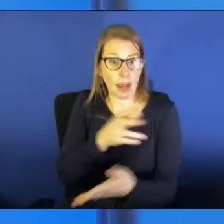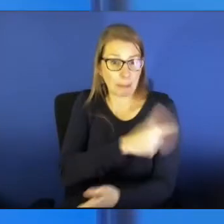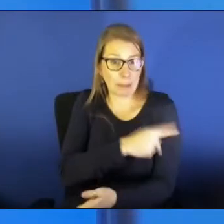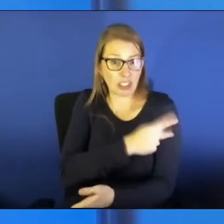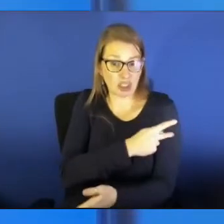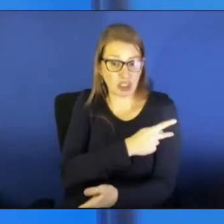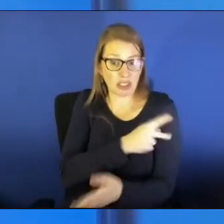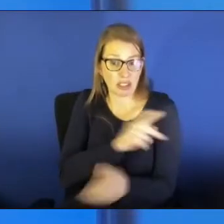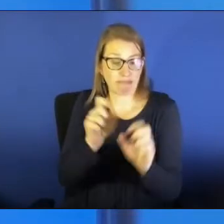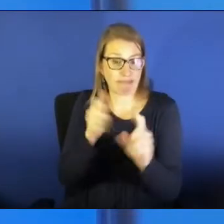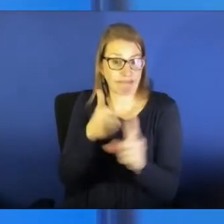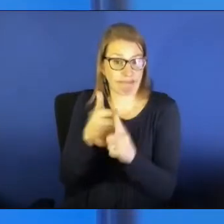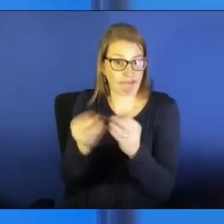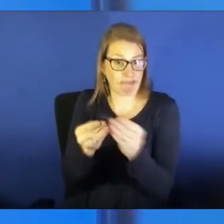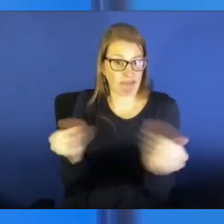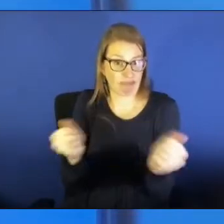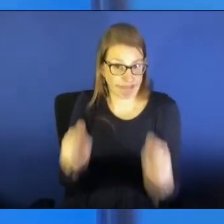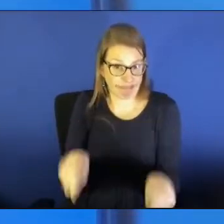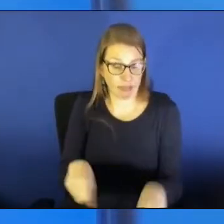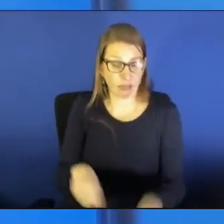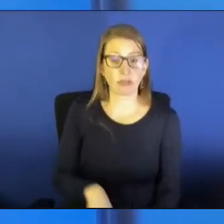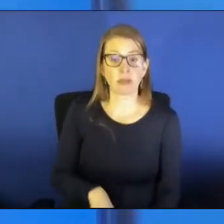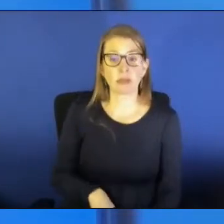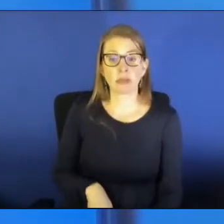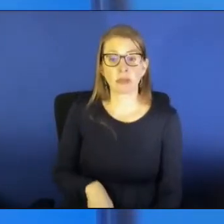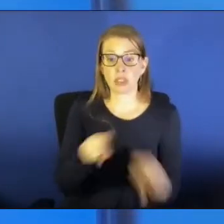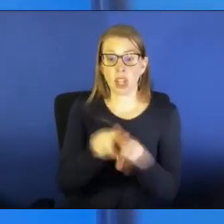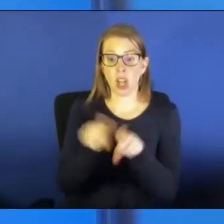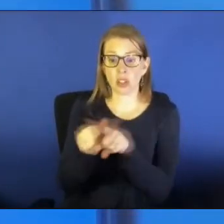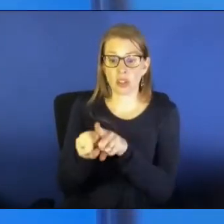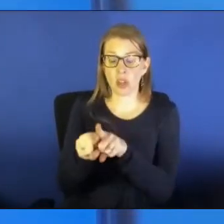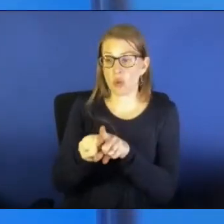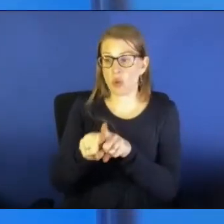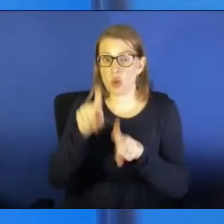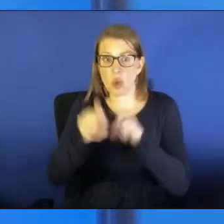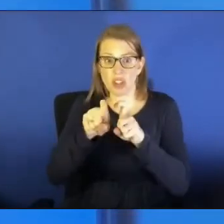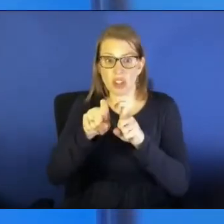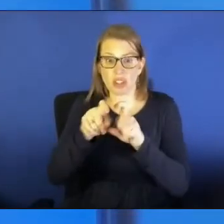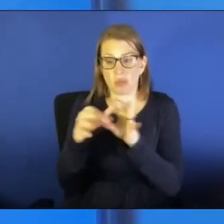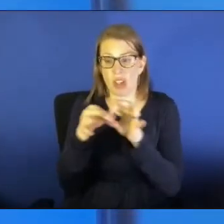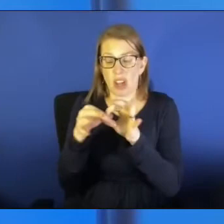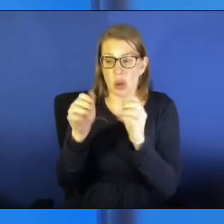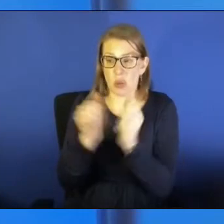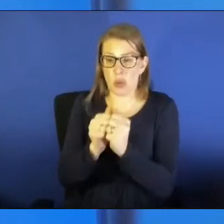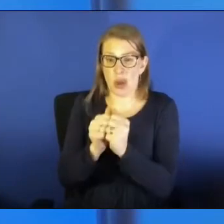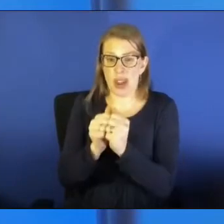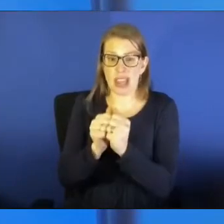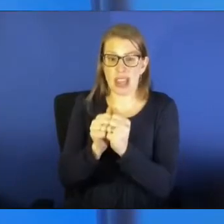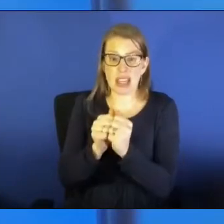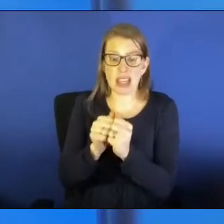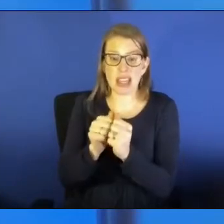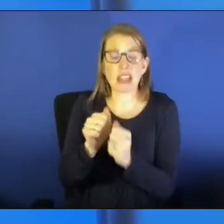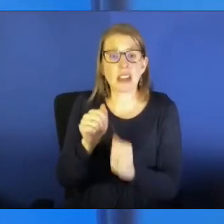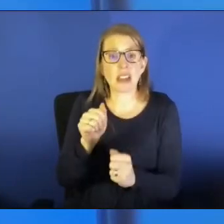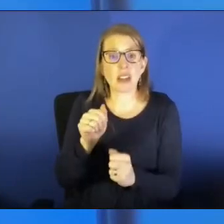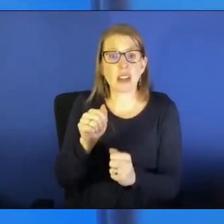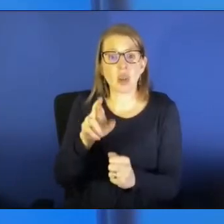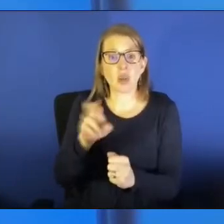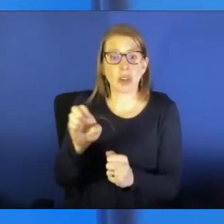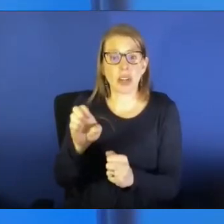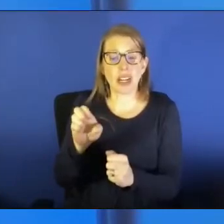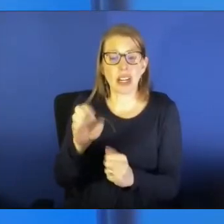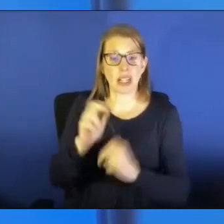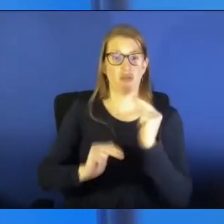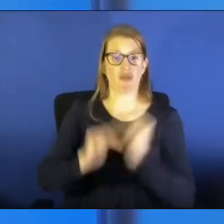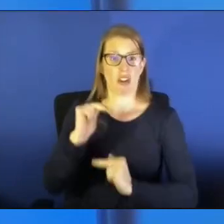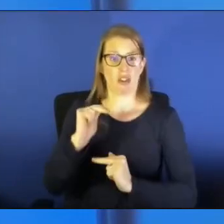that comes some questions about reconstruction. Obviously, removing skin off the trunk and removing skin off the arm are a little different,